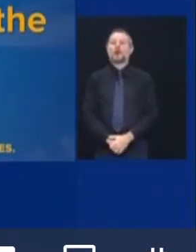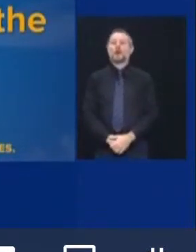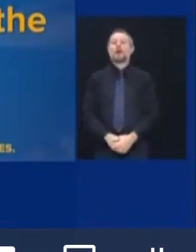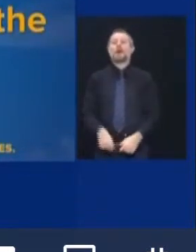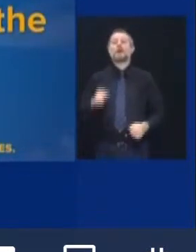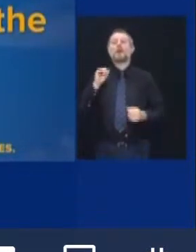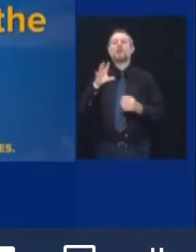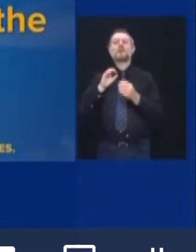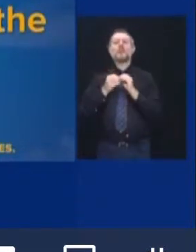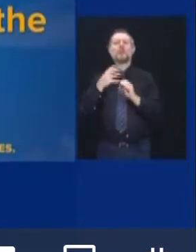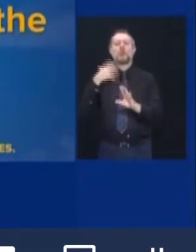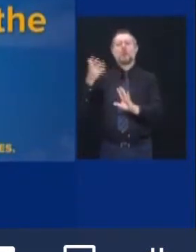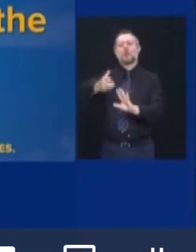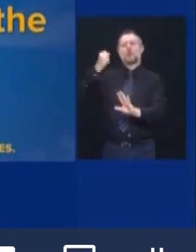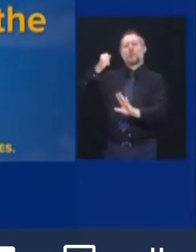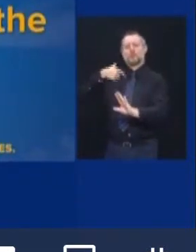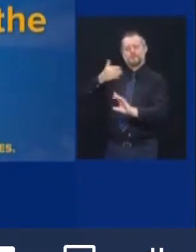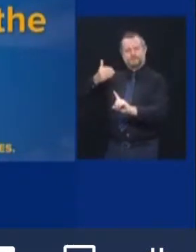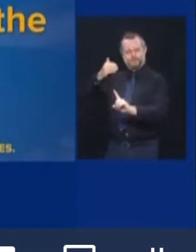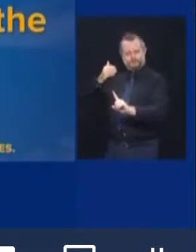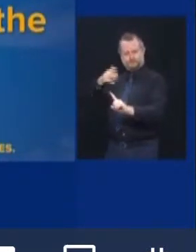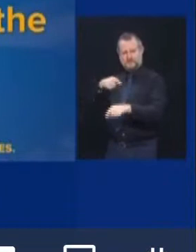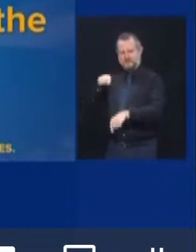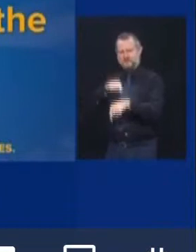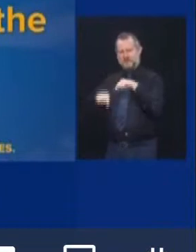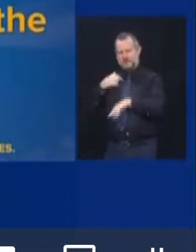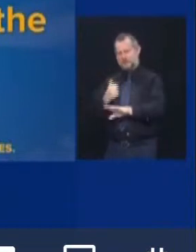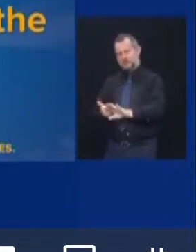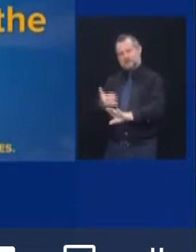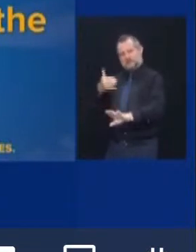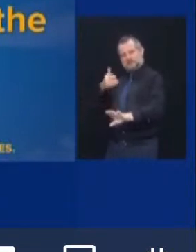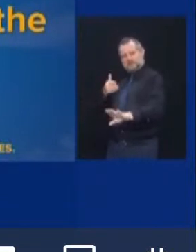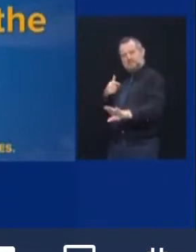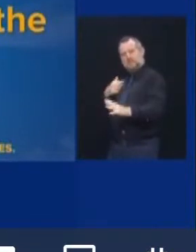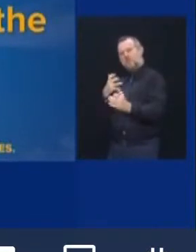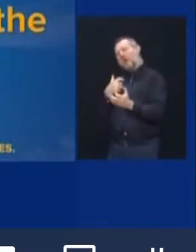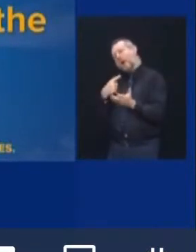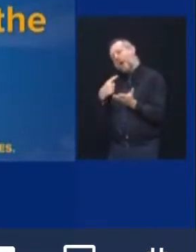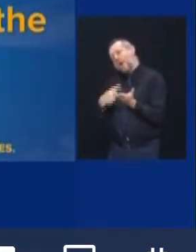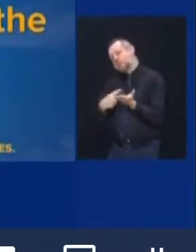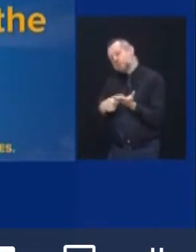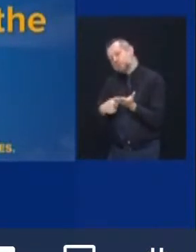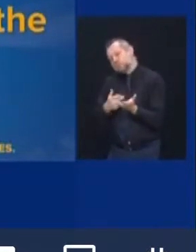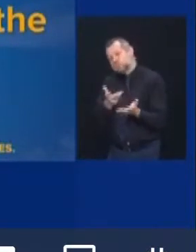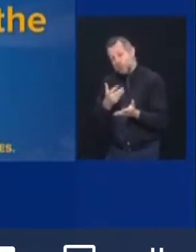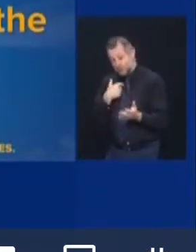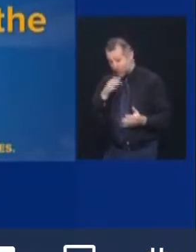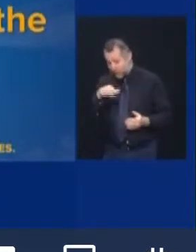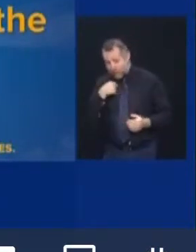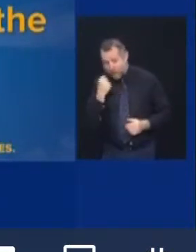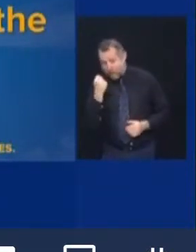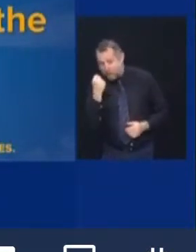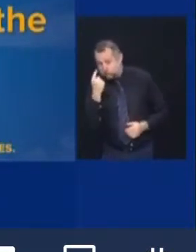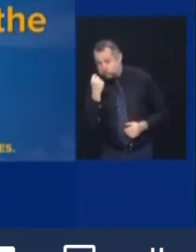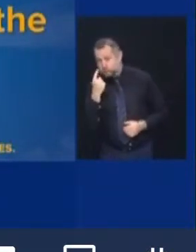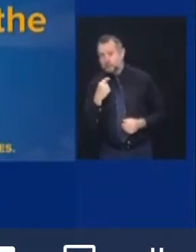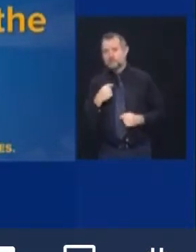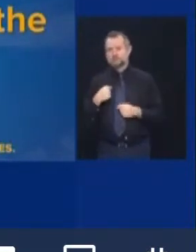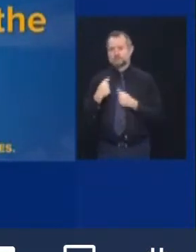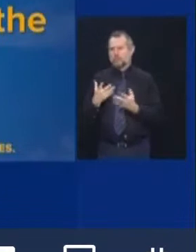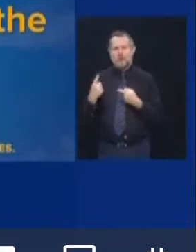little bit of a step back if we can. It's important to keep our perspective in this situation. It's been